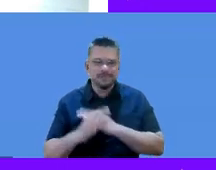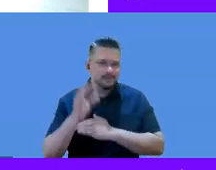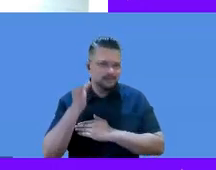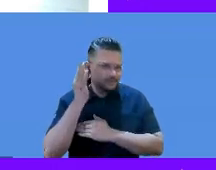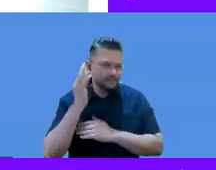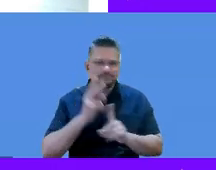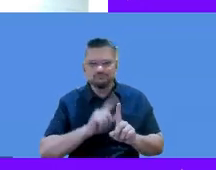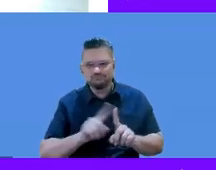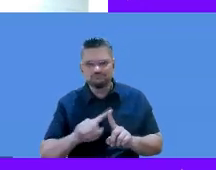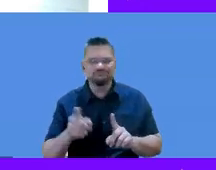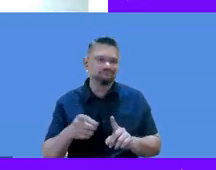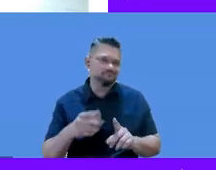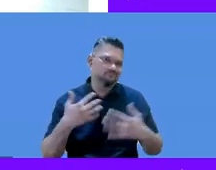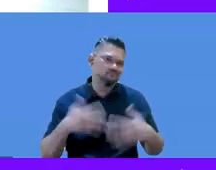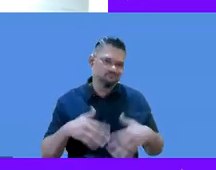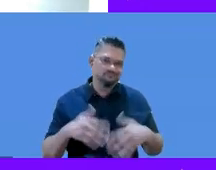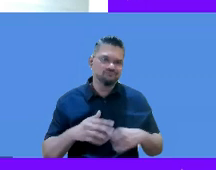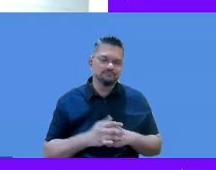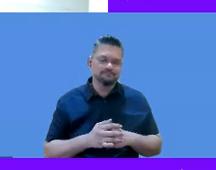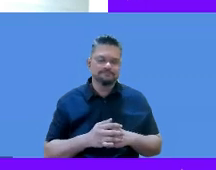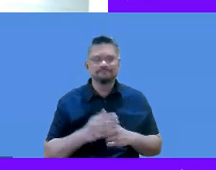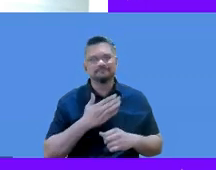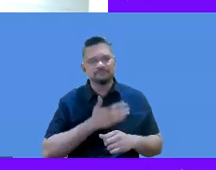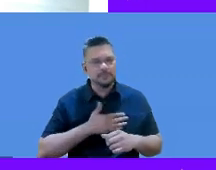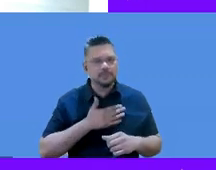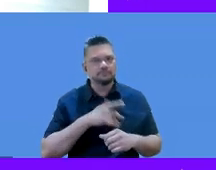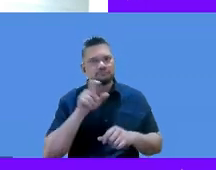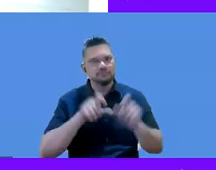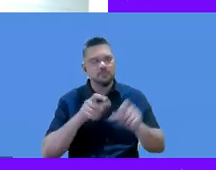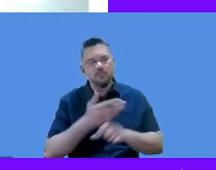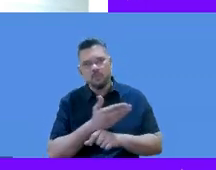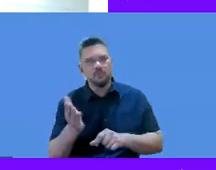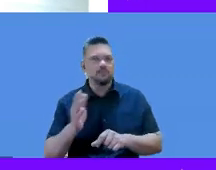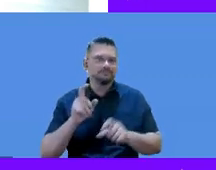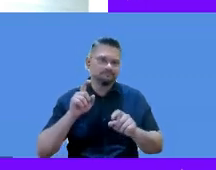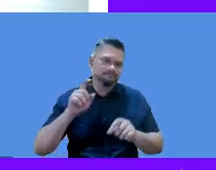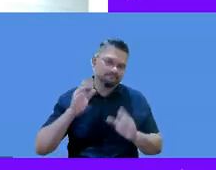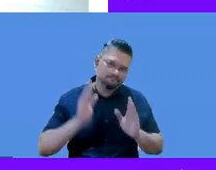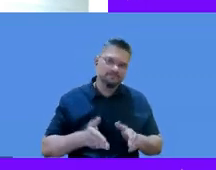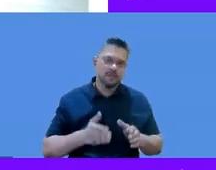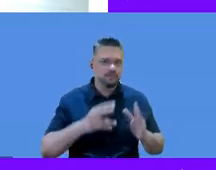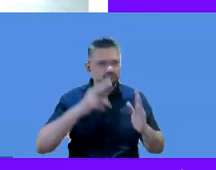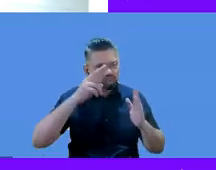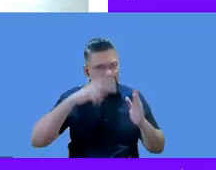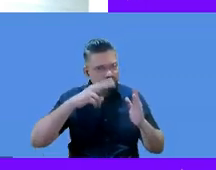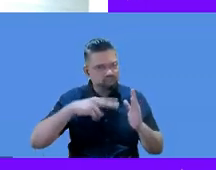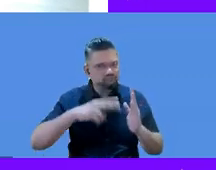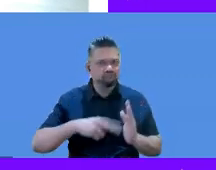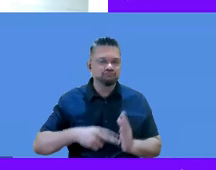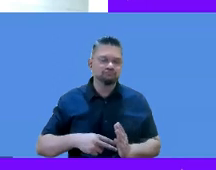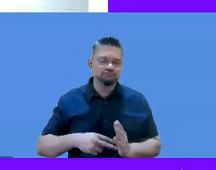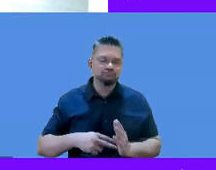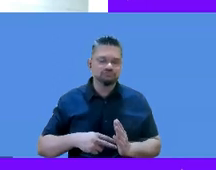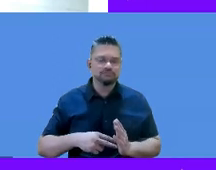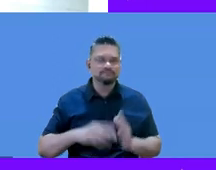I really implore everyone to try and read it. But as far as not giving away too many headlines, I just wanted to give a kind of